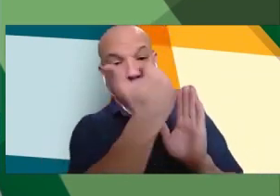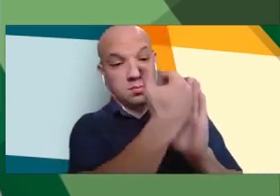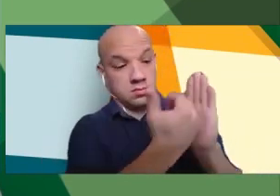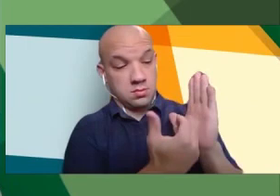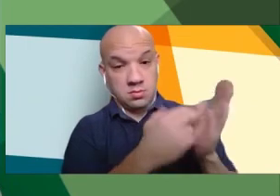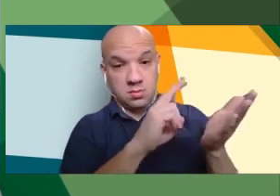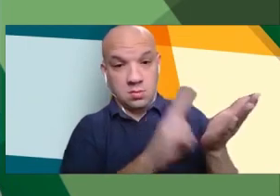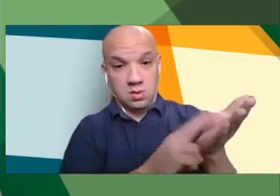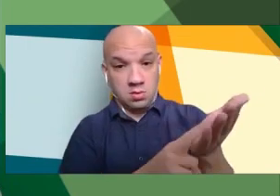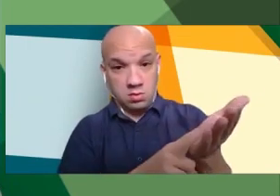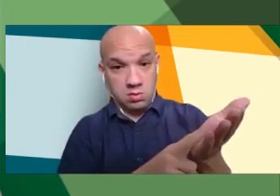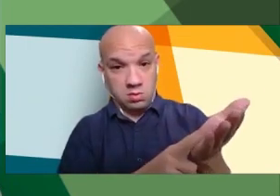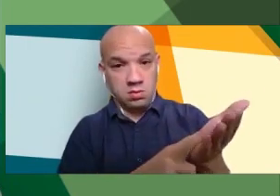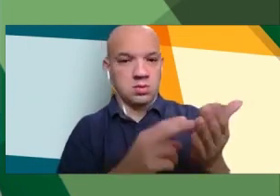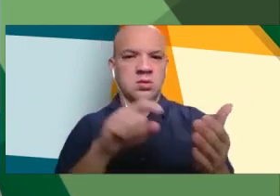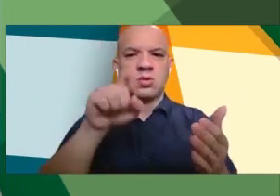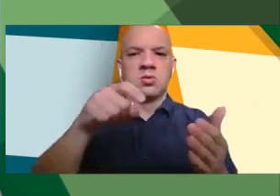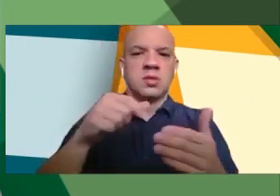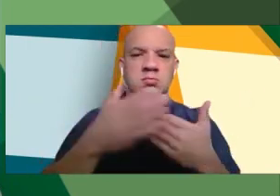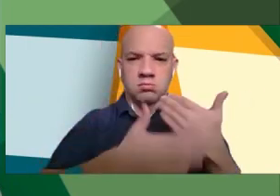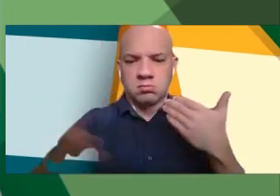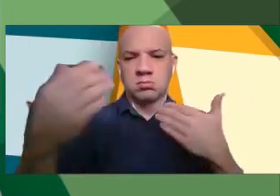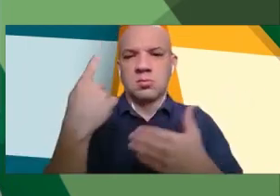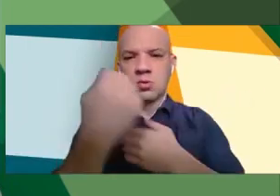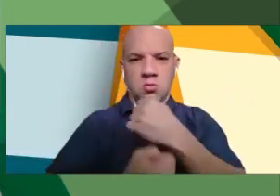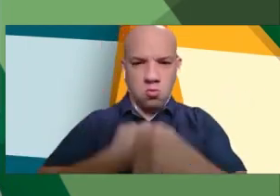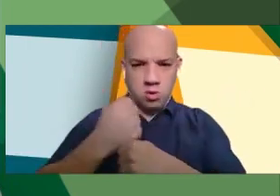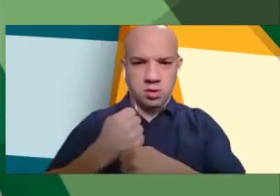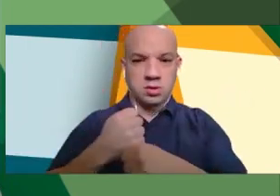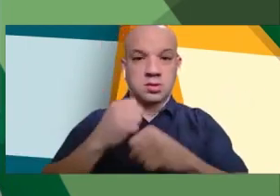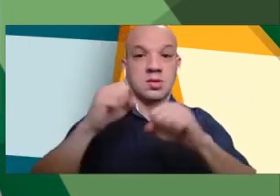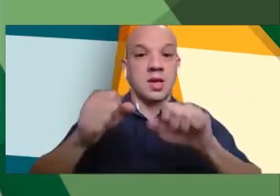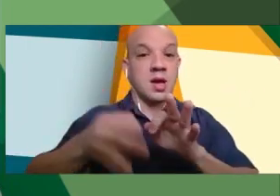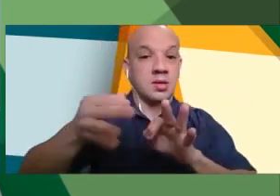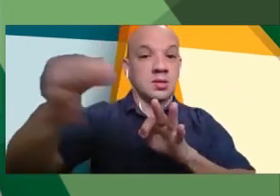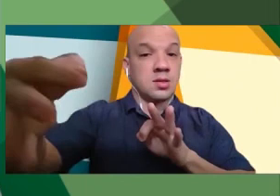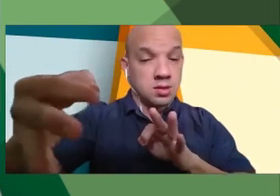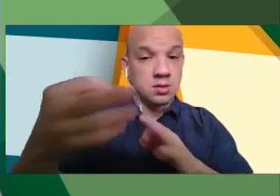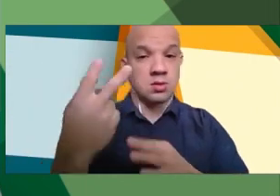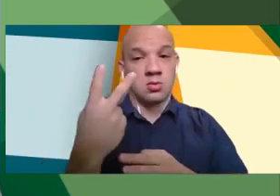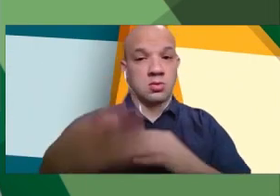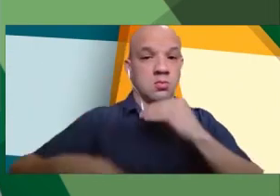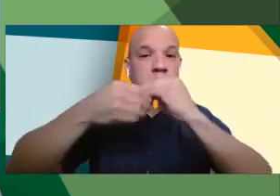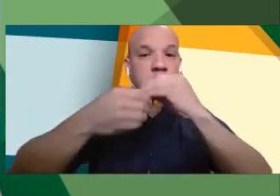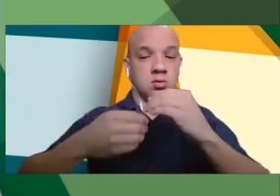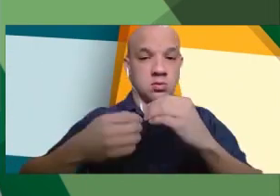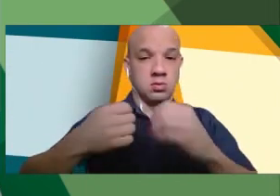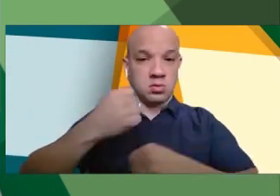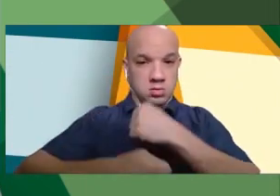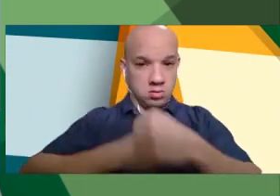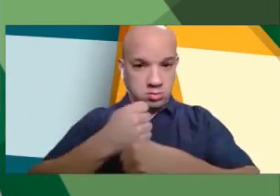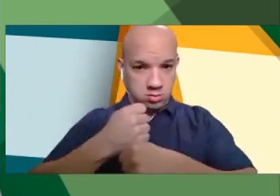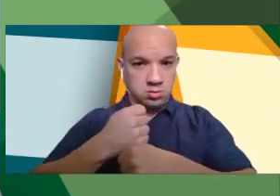shall be for 1 year with optional extensions of up to additional years. And basically, the scope